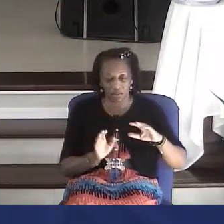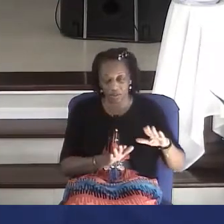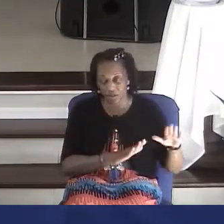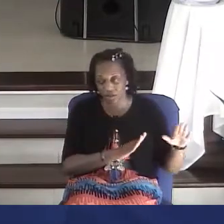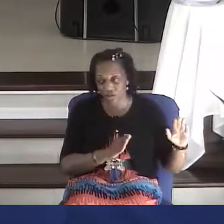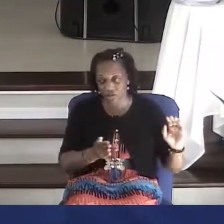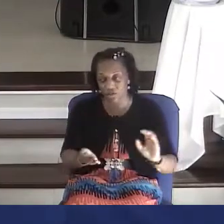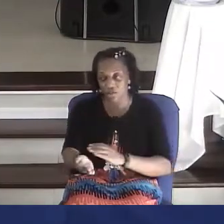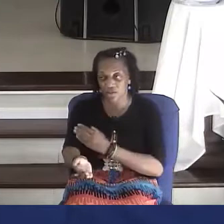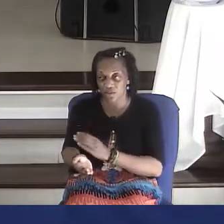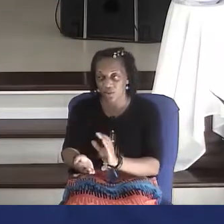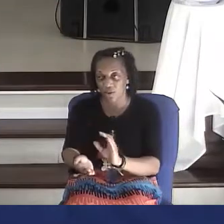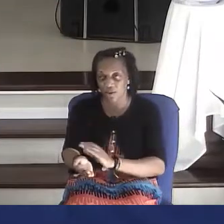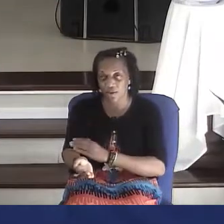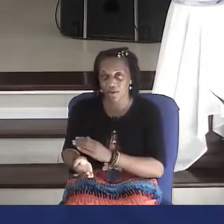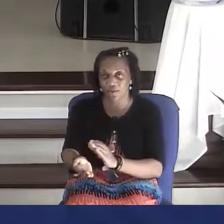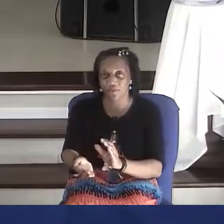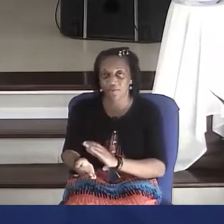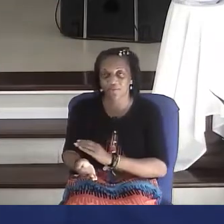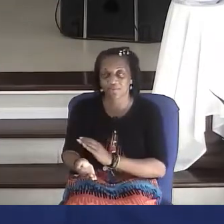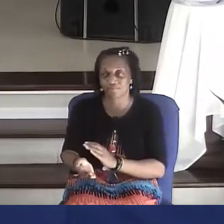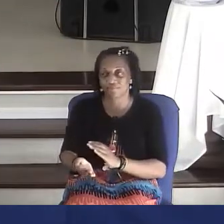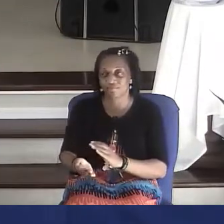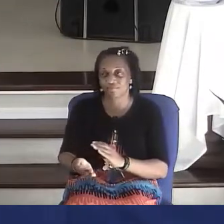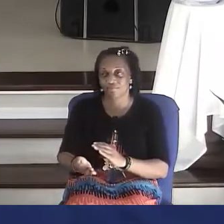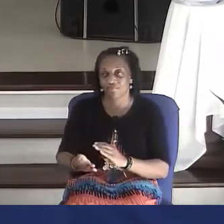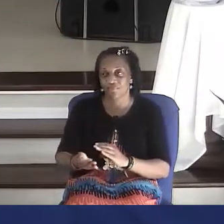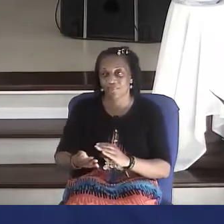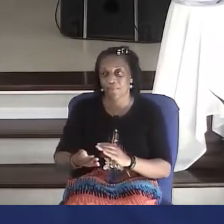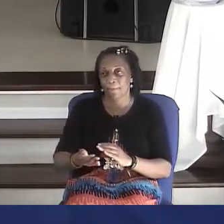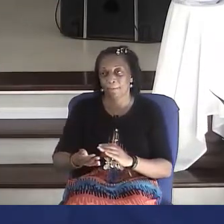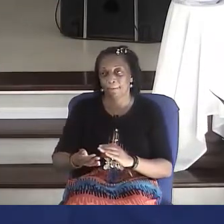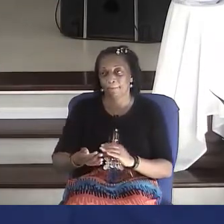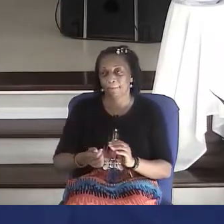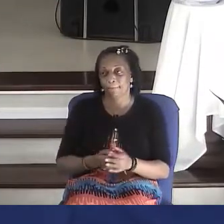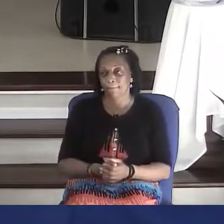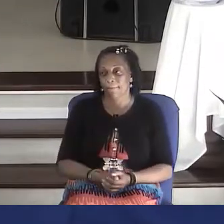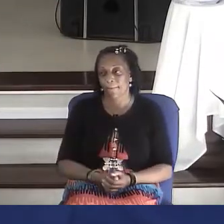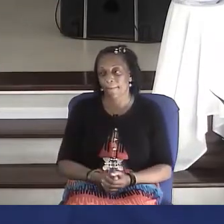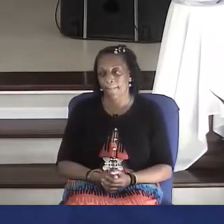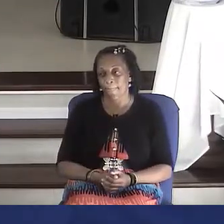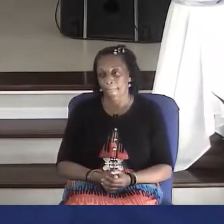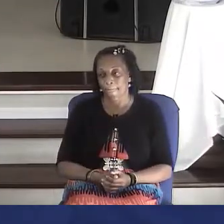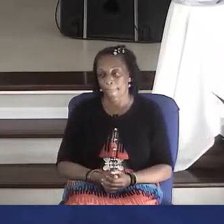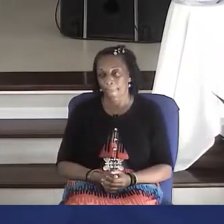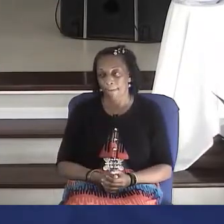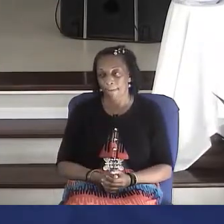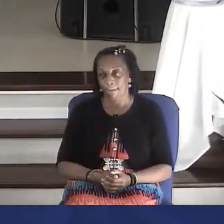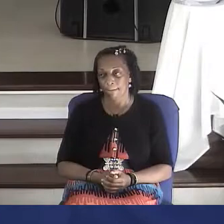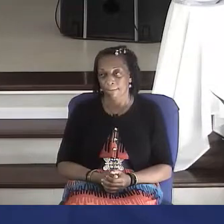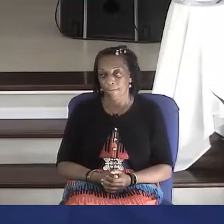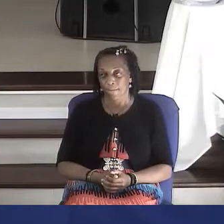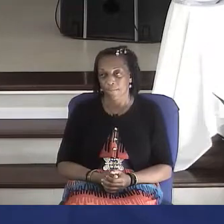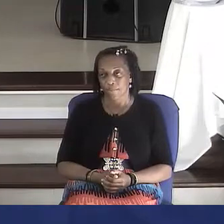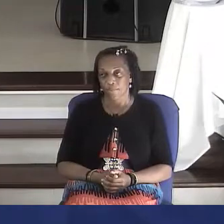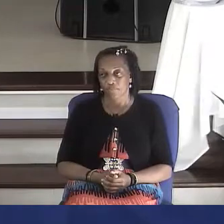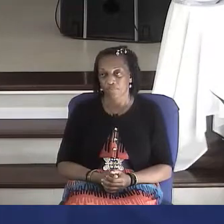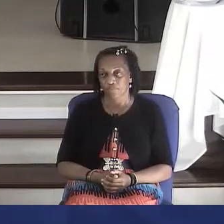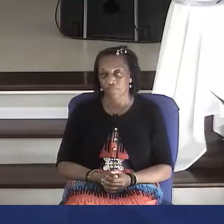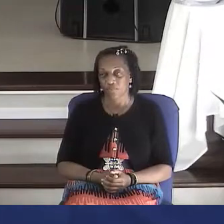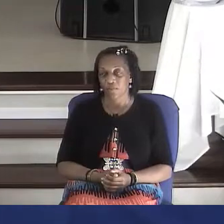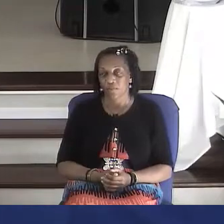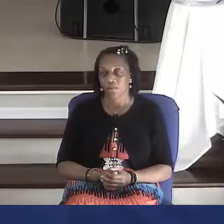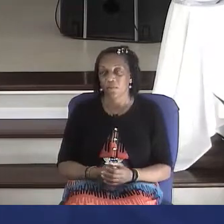just ran on them, and I just wanted to continue to trust God and to pray that, you know, this pandemic will come to an